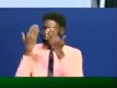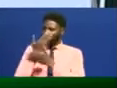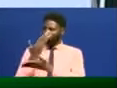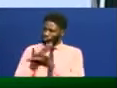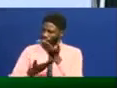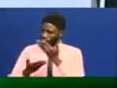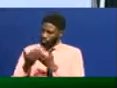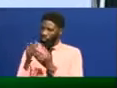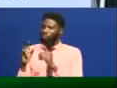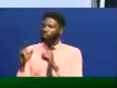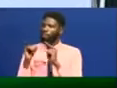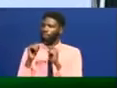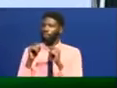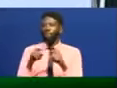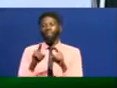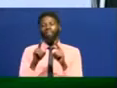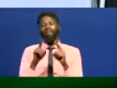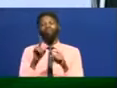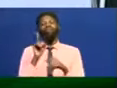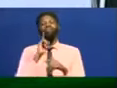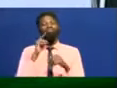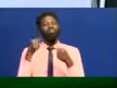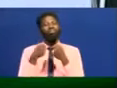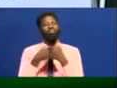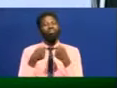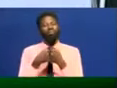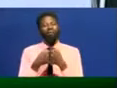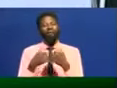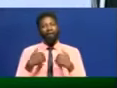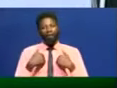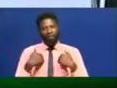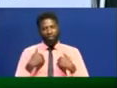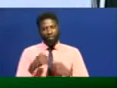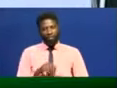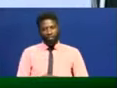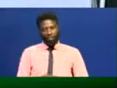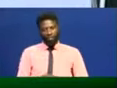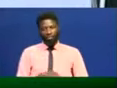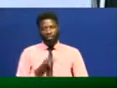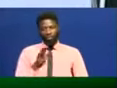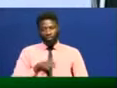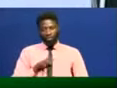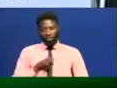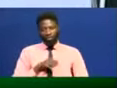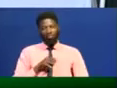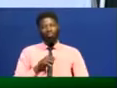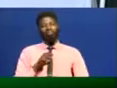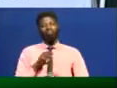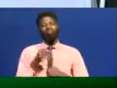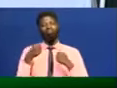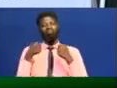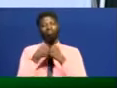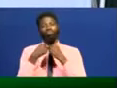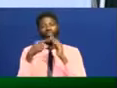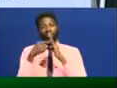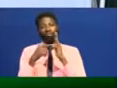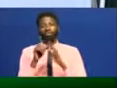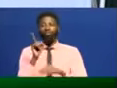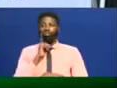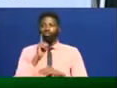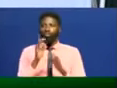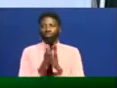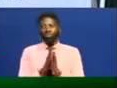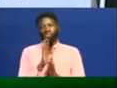she told me she has a game tomorrow. A Women Premier League game tomorrow with her